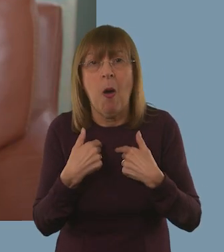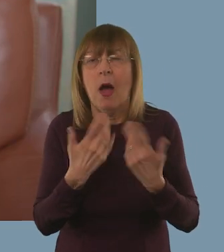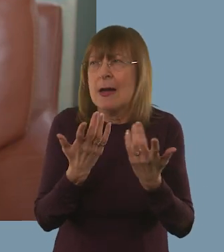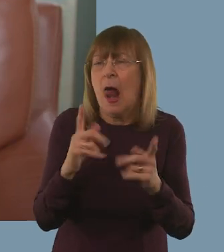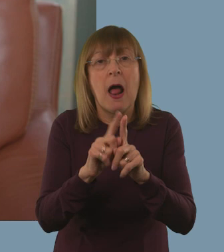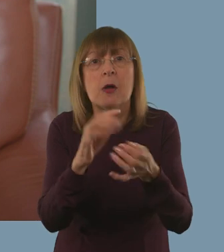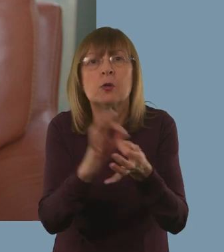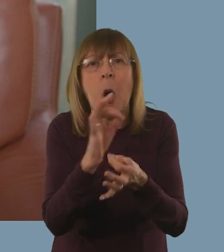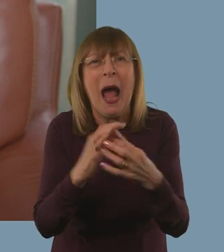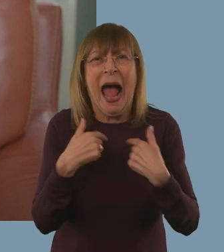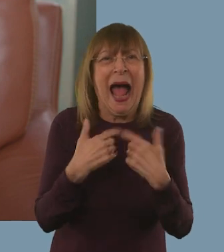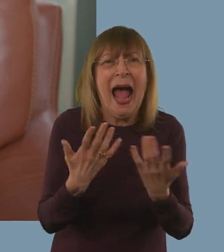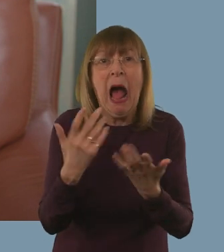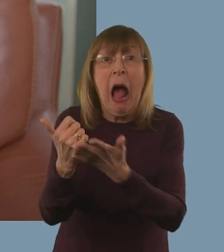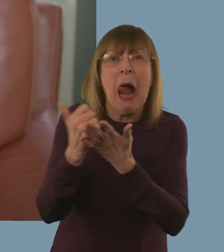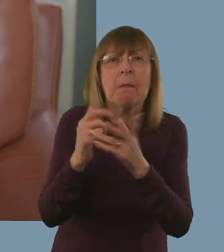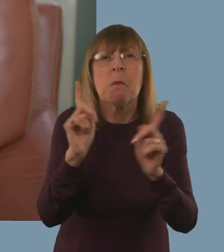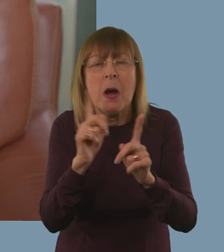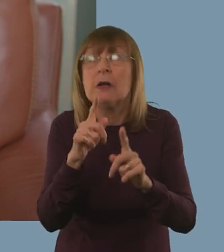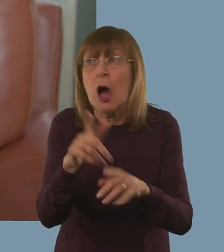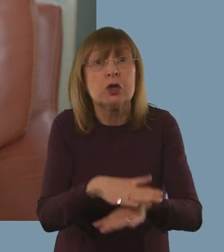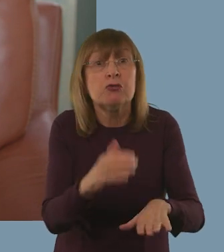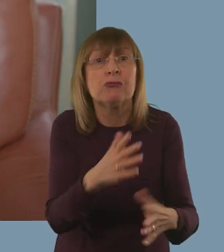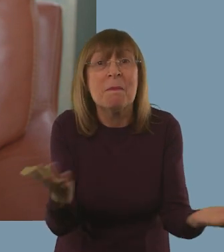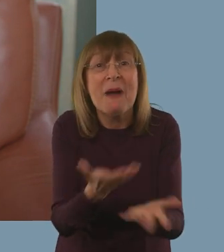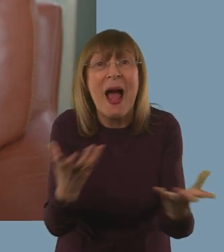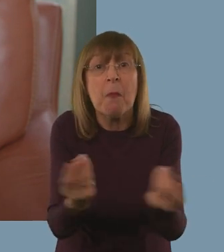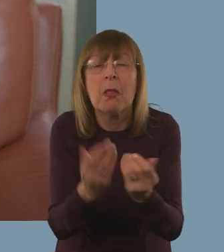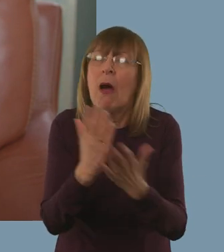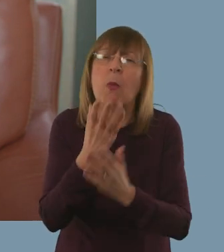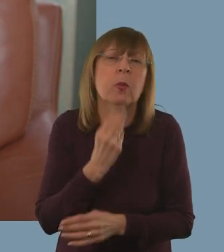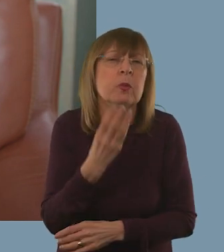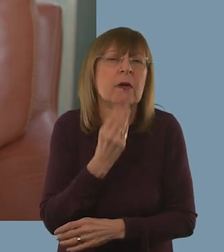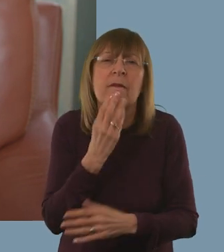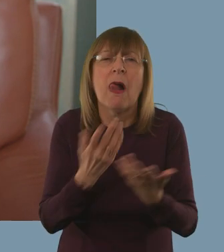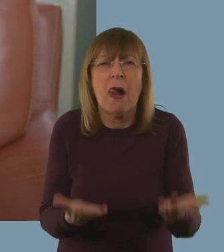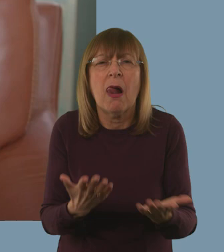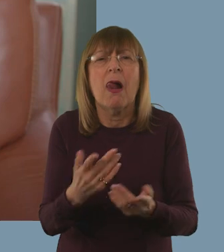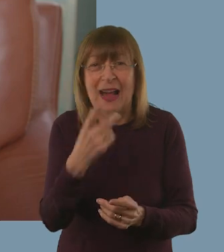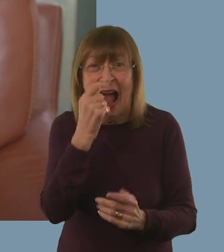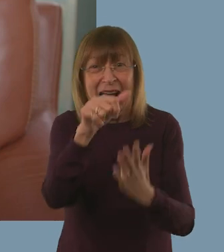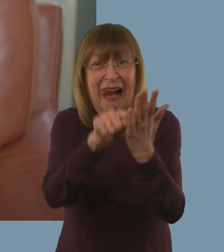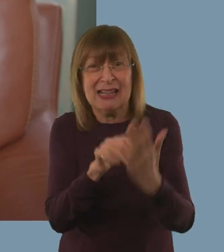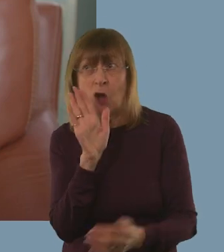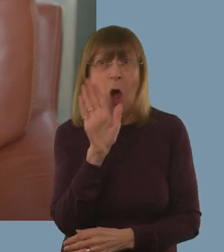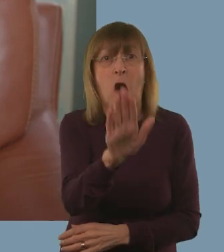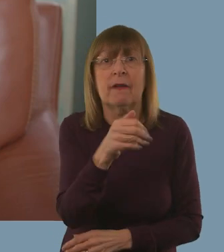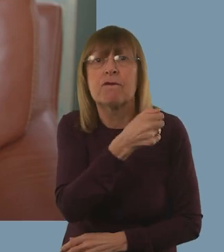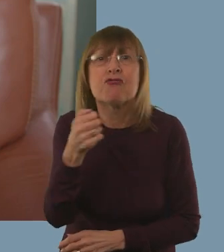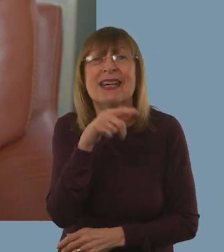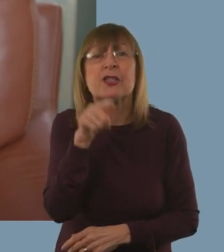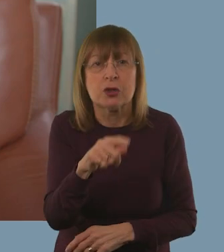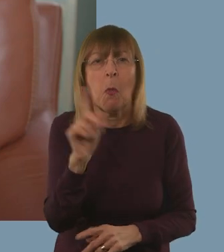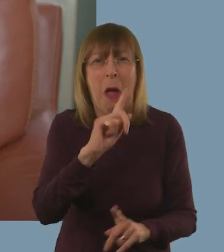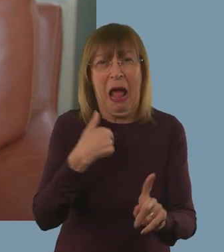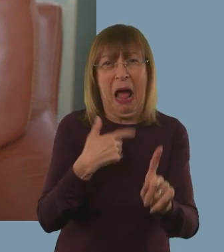be good with like handiwork, or who could be helpful in terms of play dates. And that was really useful. You could, make a list and stick it on your